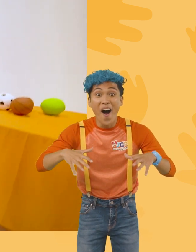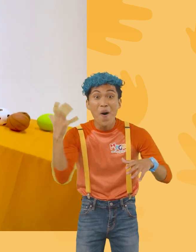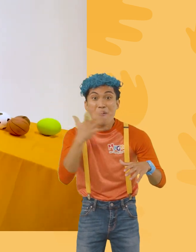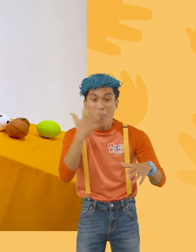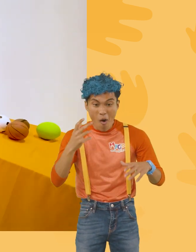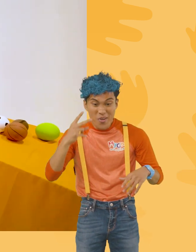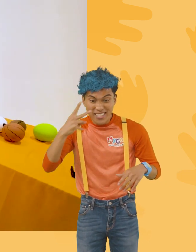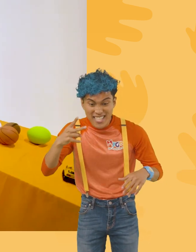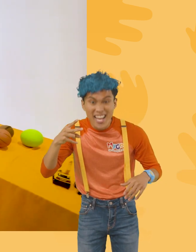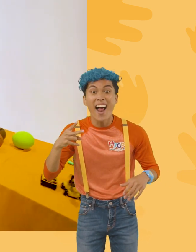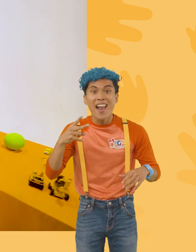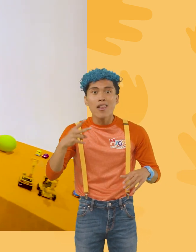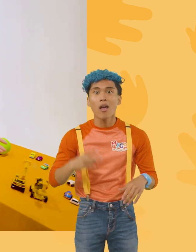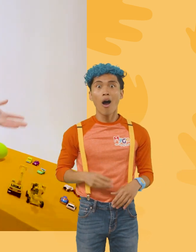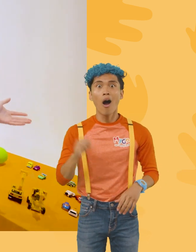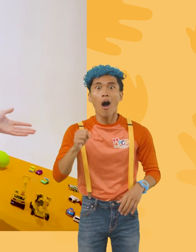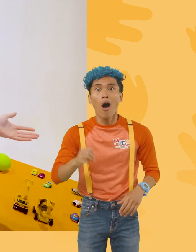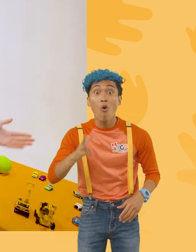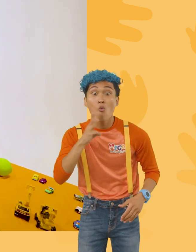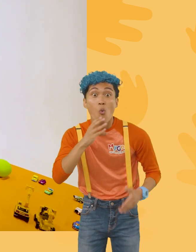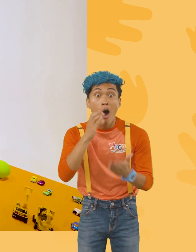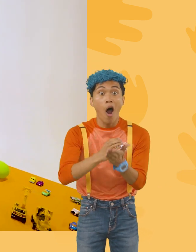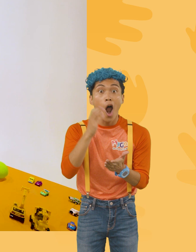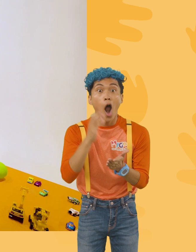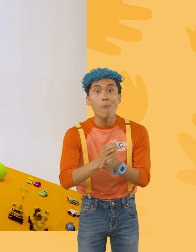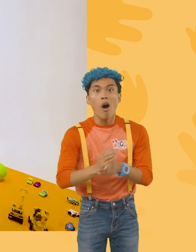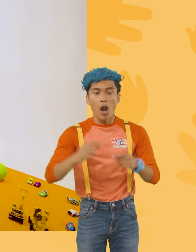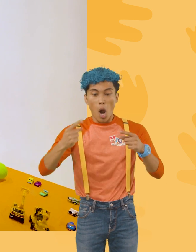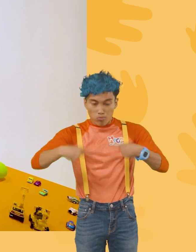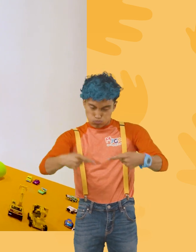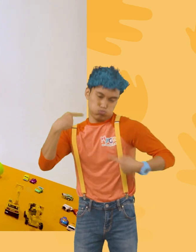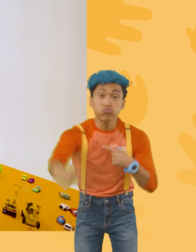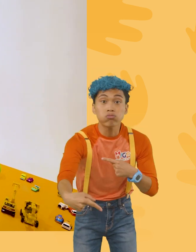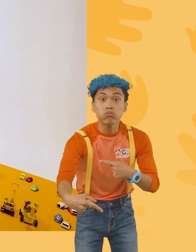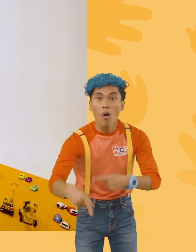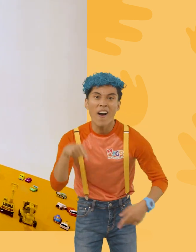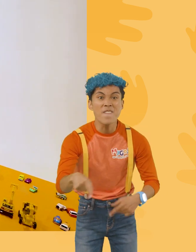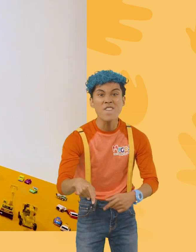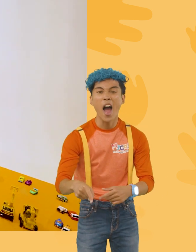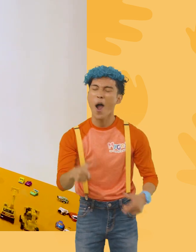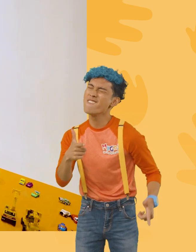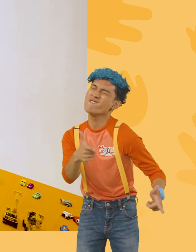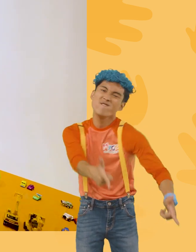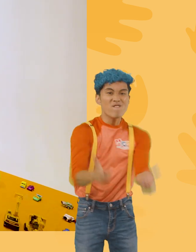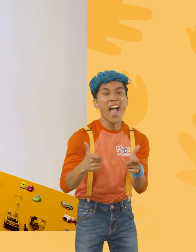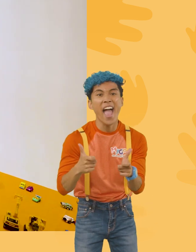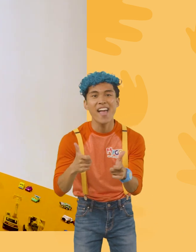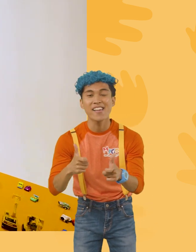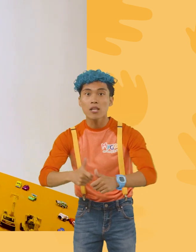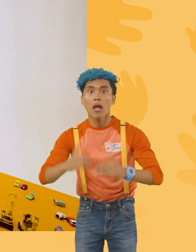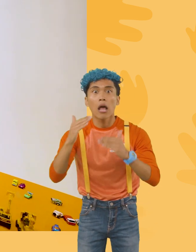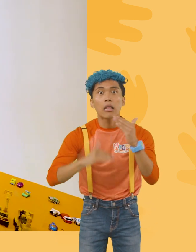Whoa! Whoa! Did you see that? Yeah! The water bottle rolled down way to the bottom, way quick,